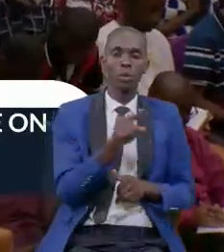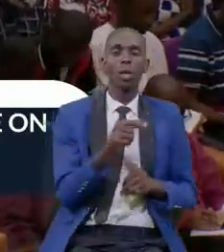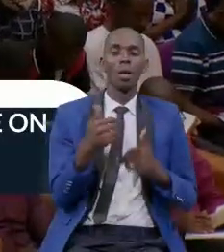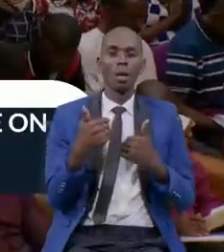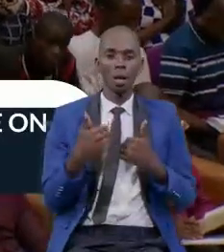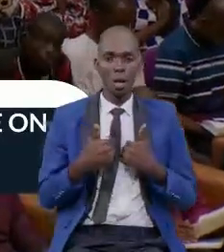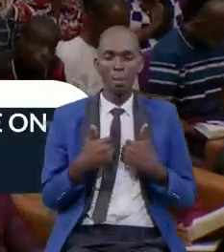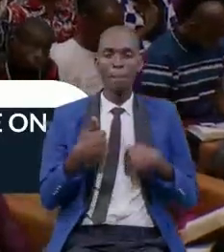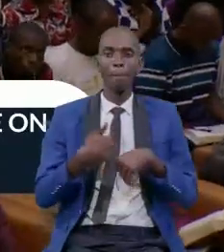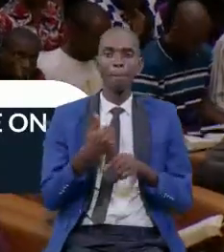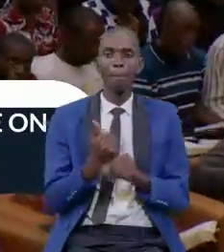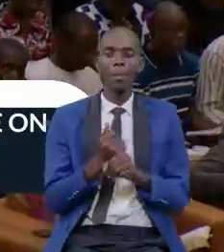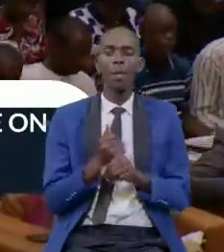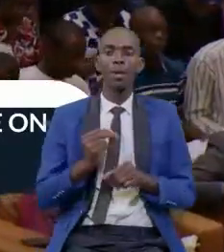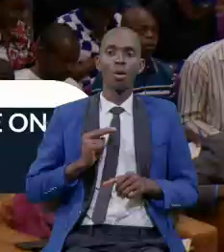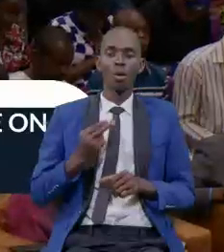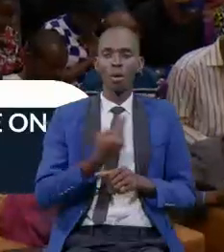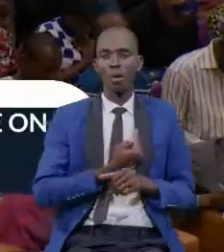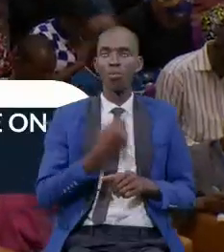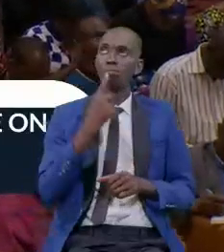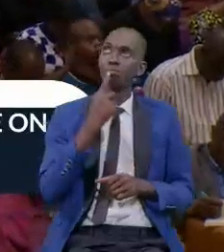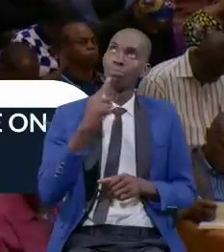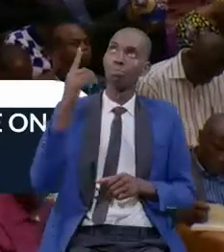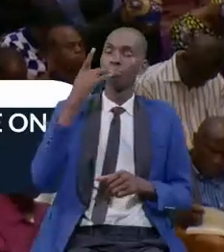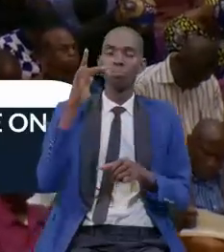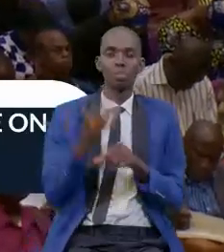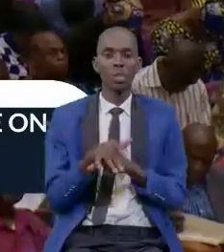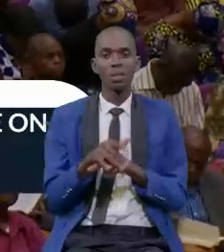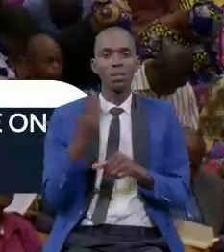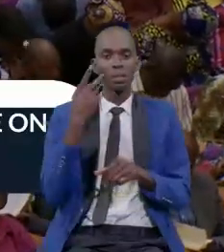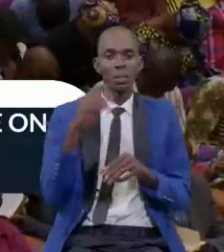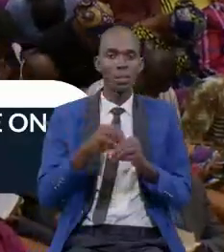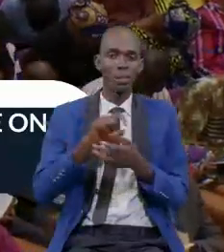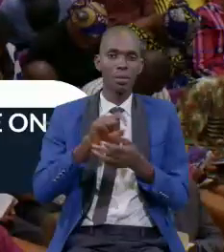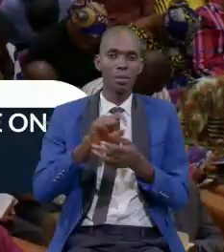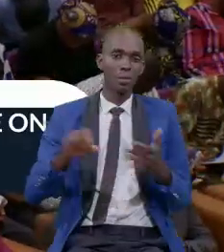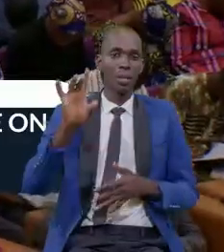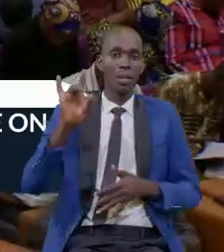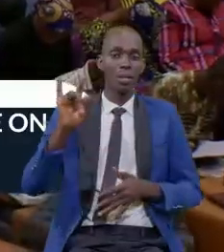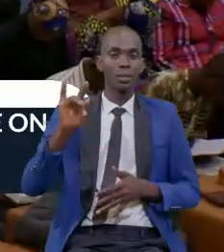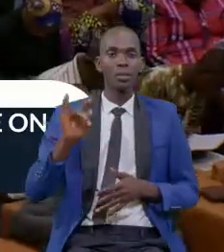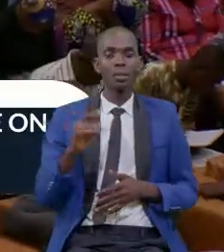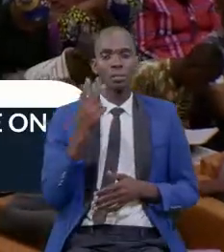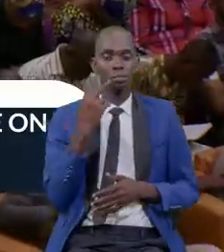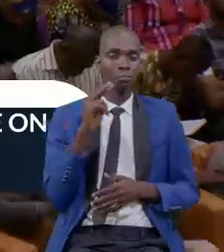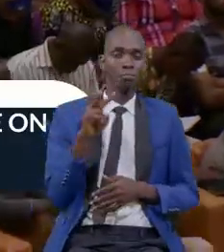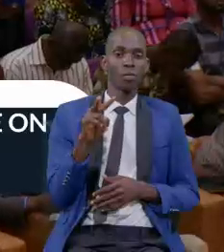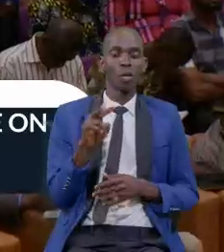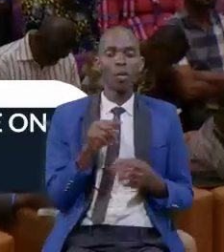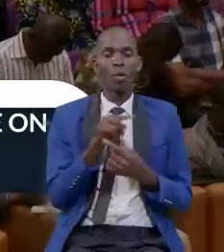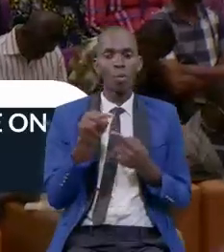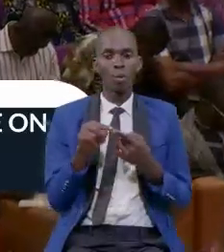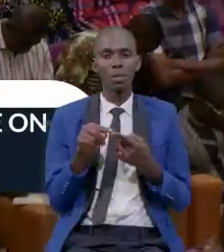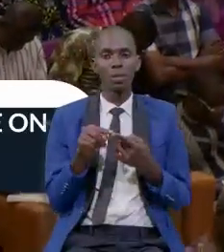hast made us swear. Then in verse 18, behold,